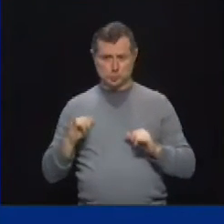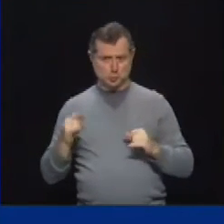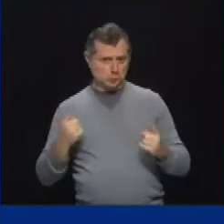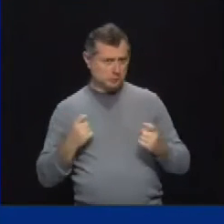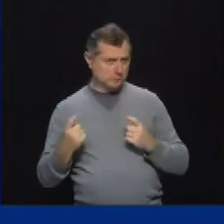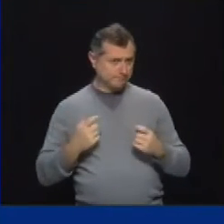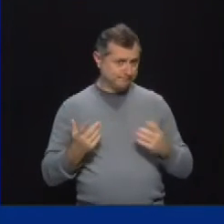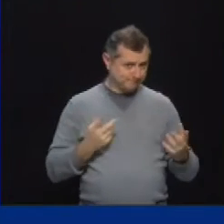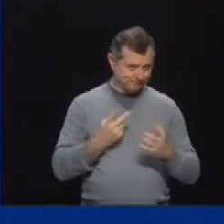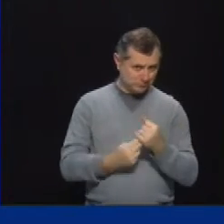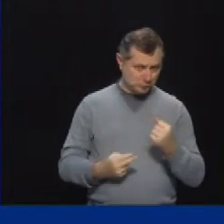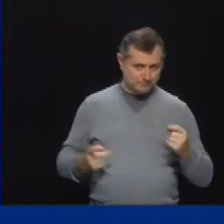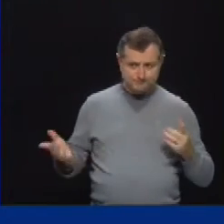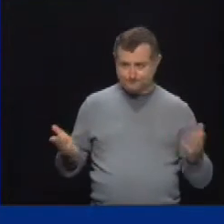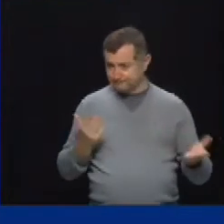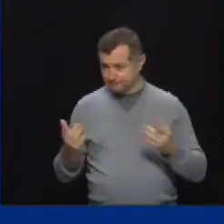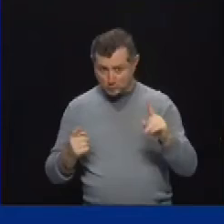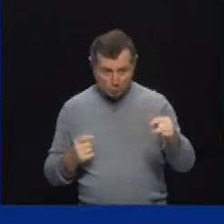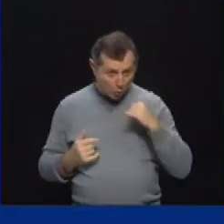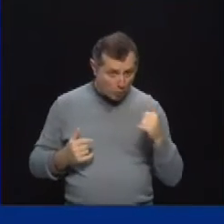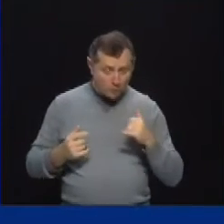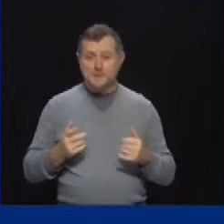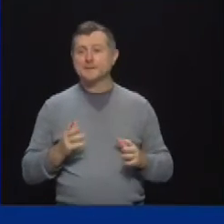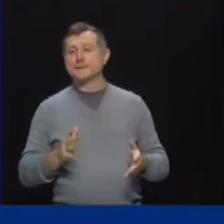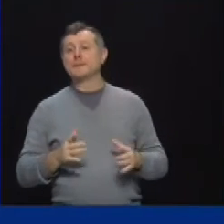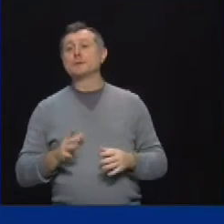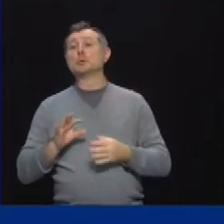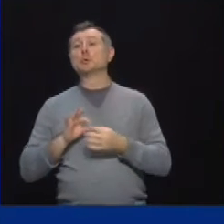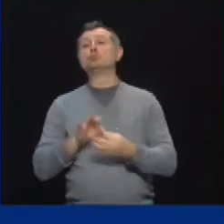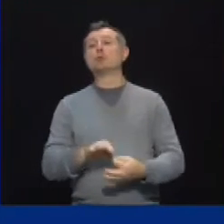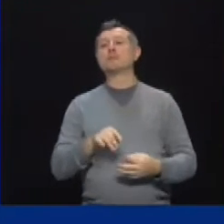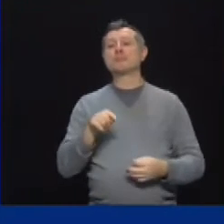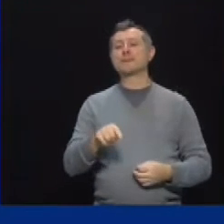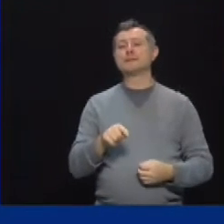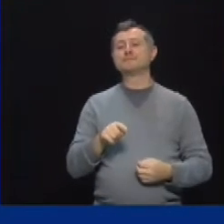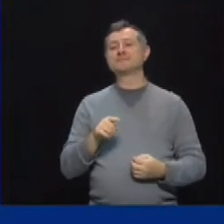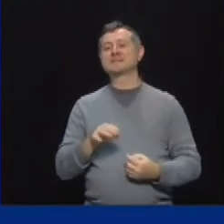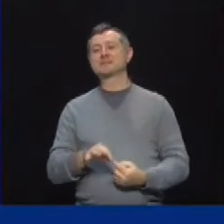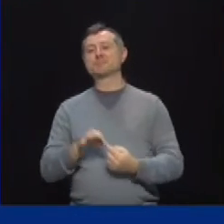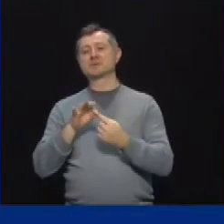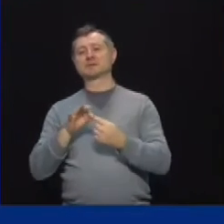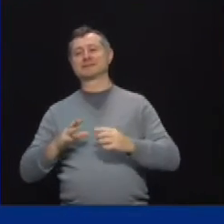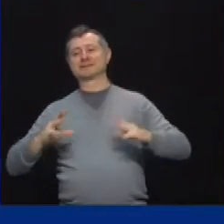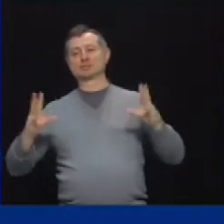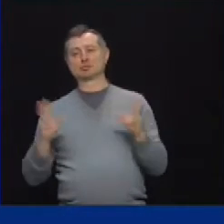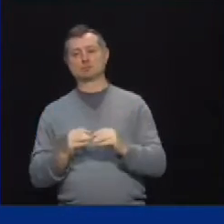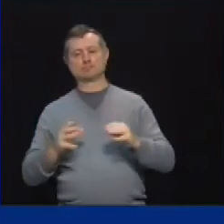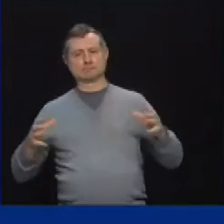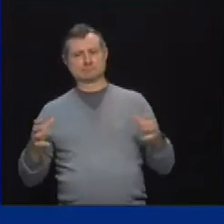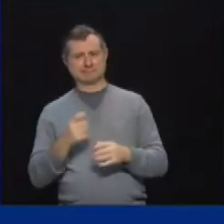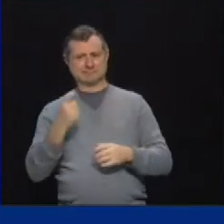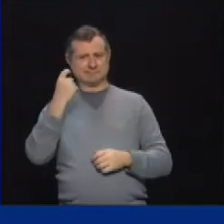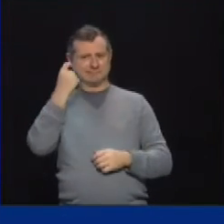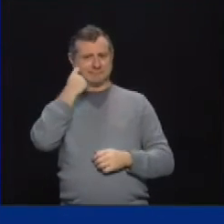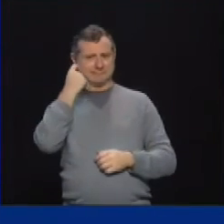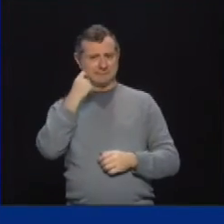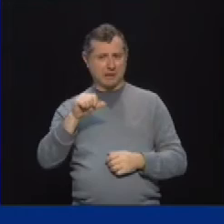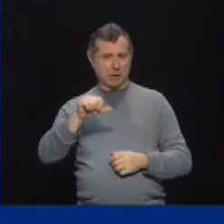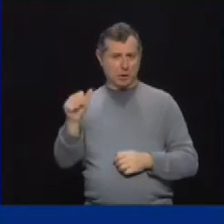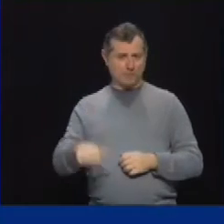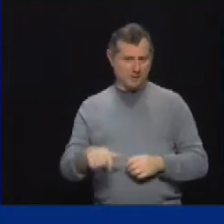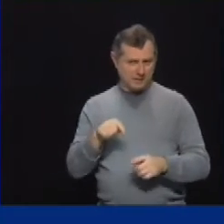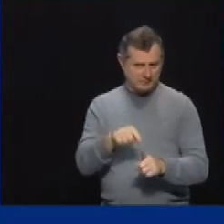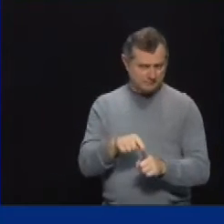Okay, Zach. Let me just ask you, regarding the special session that was just recently held in Albany. I know you've tried to make a real break from how the